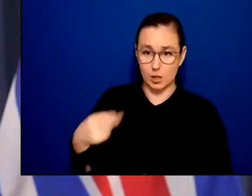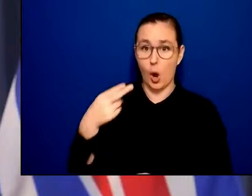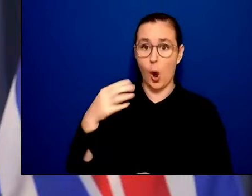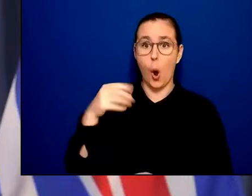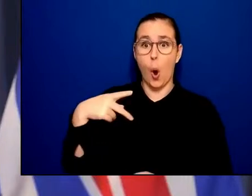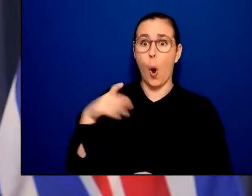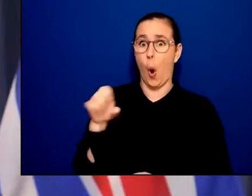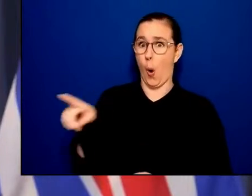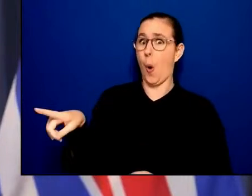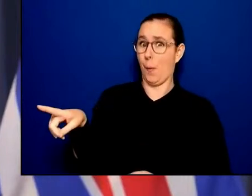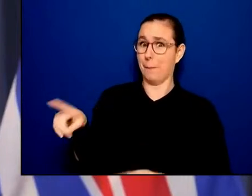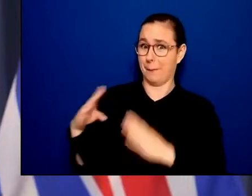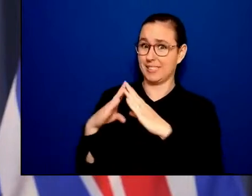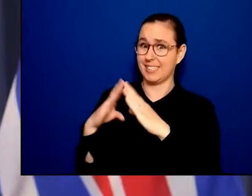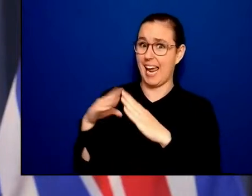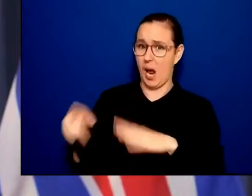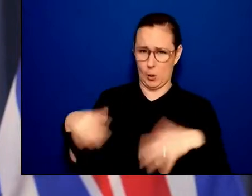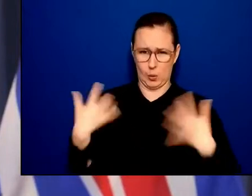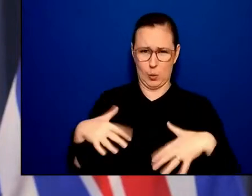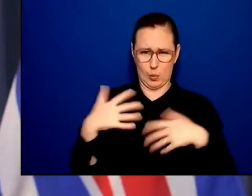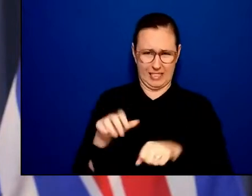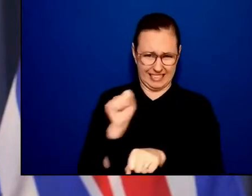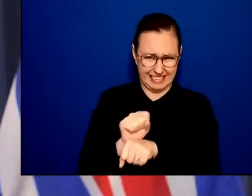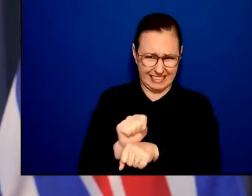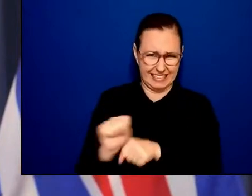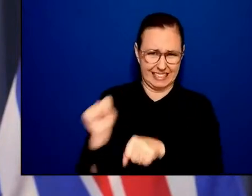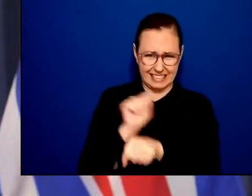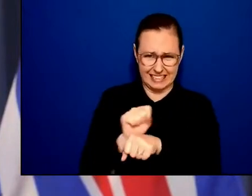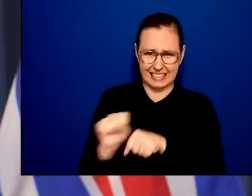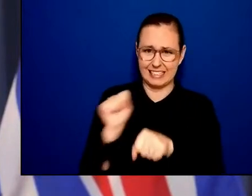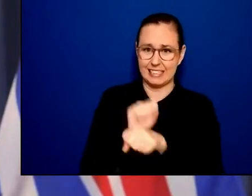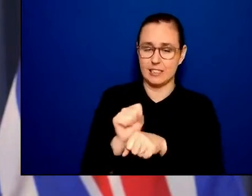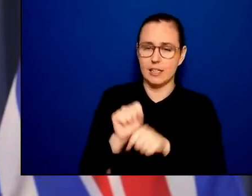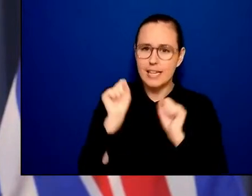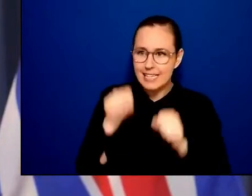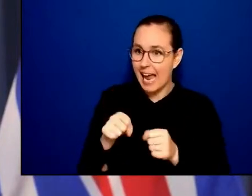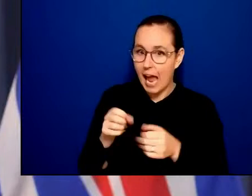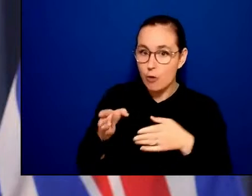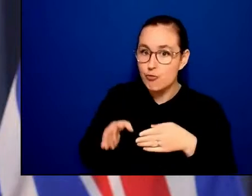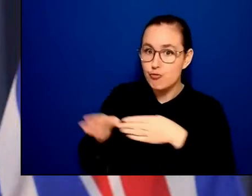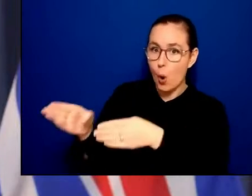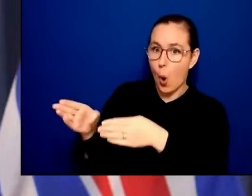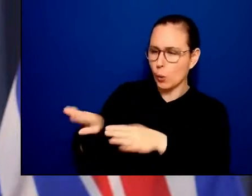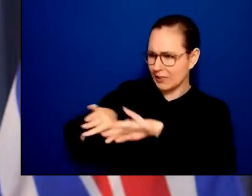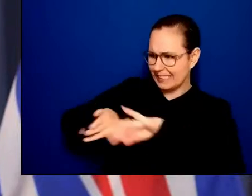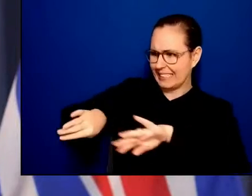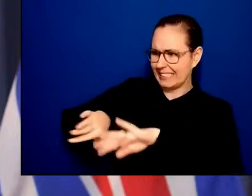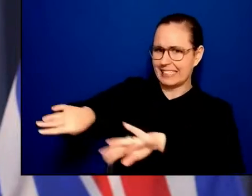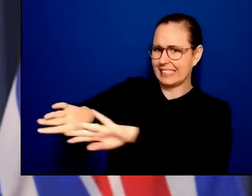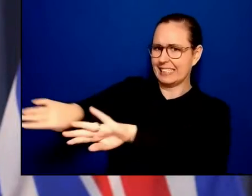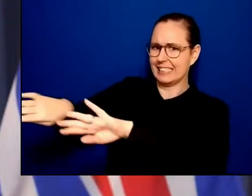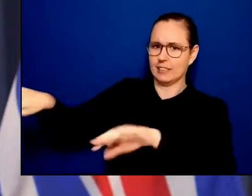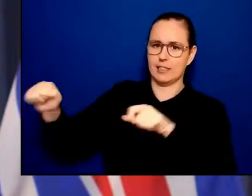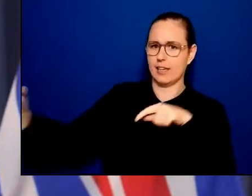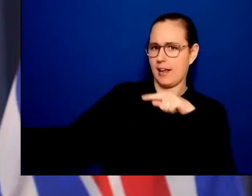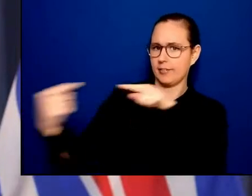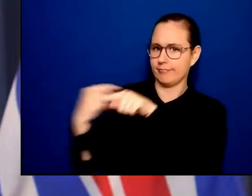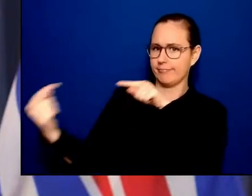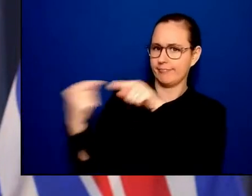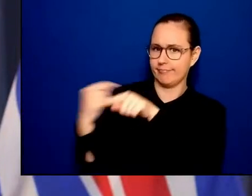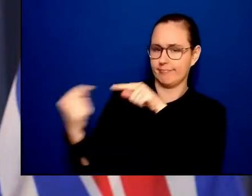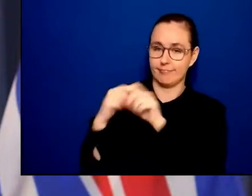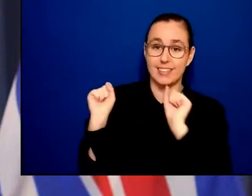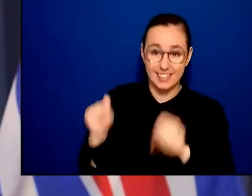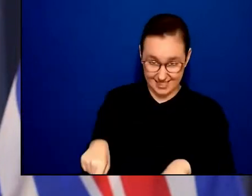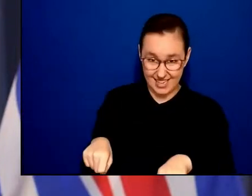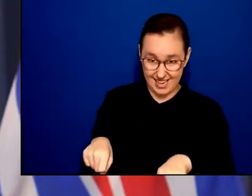the Lower Mainland. One of our key priorities is on making sure there's a flow of supplies so that people can buy